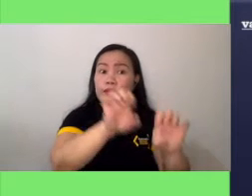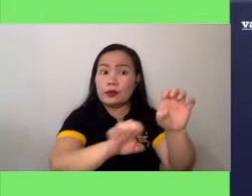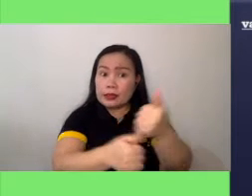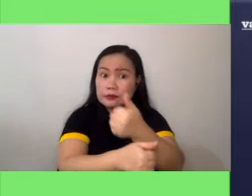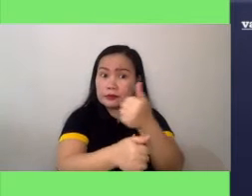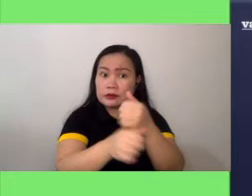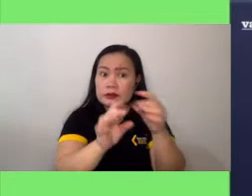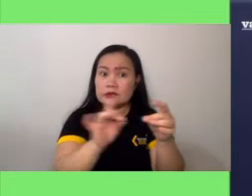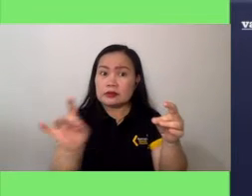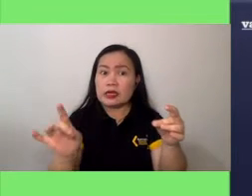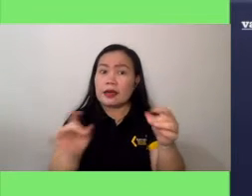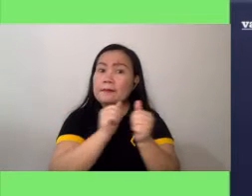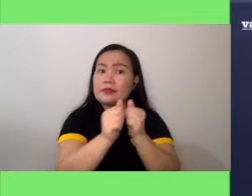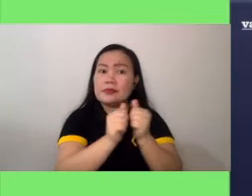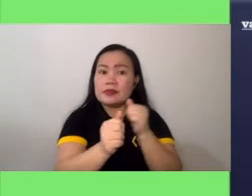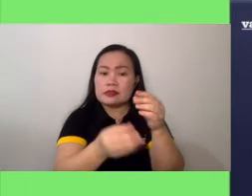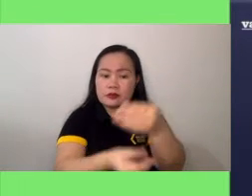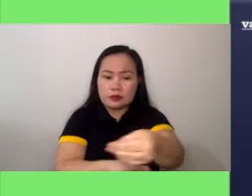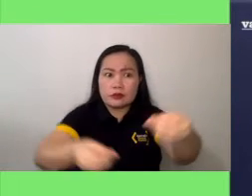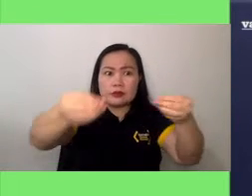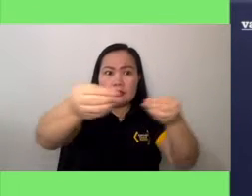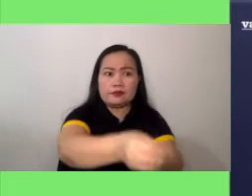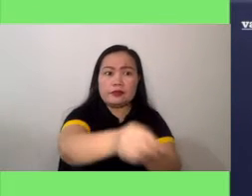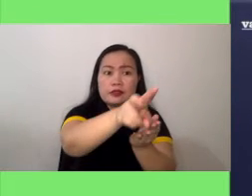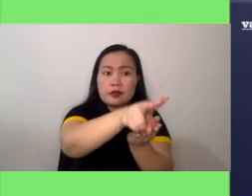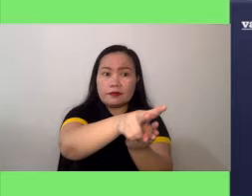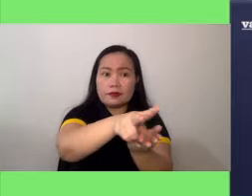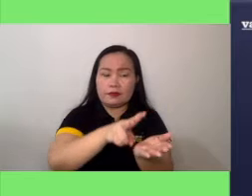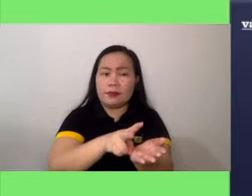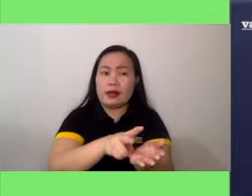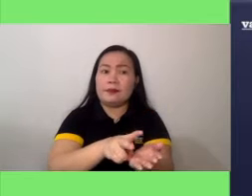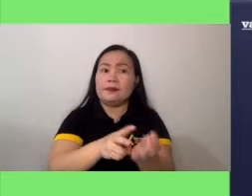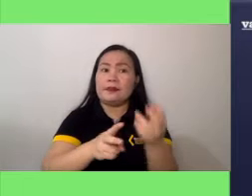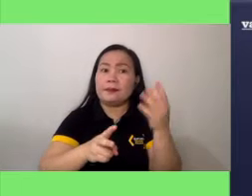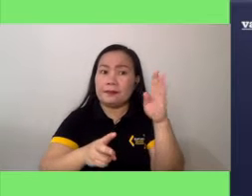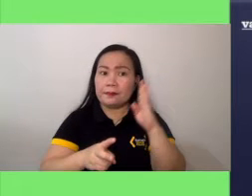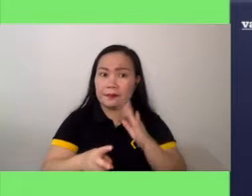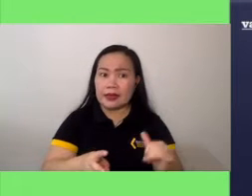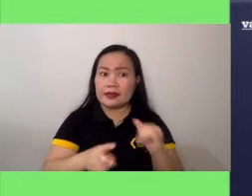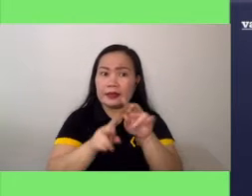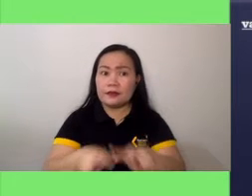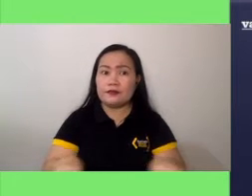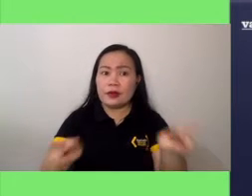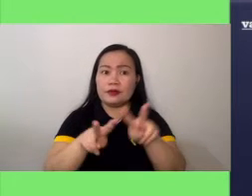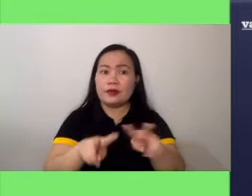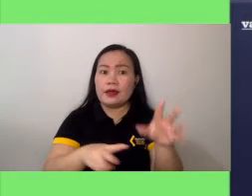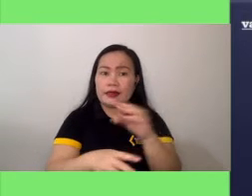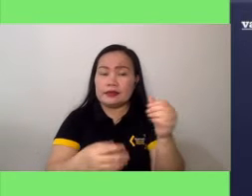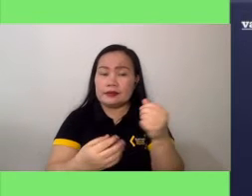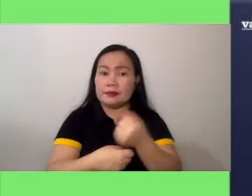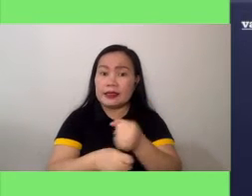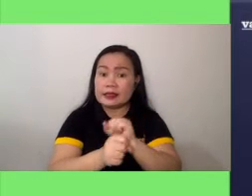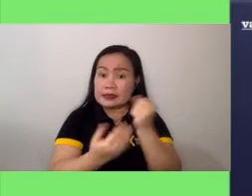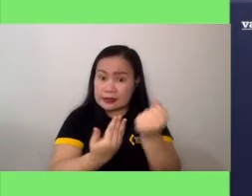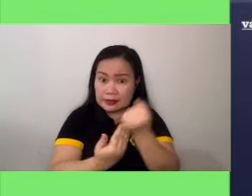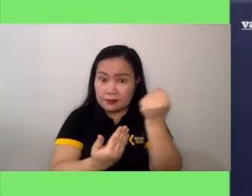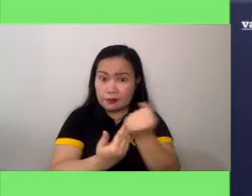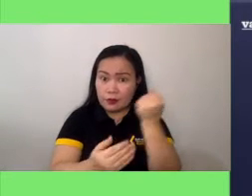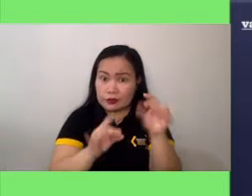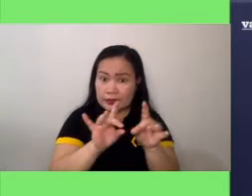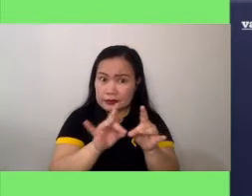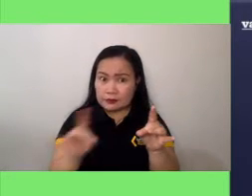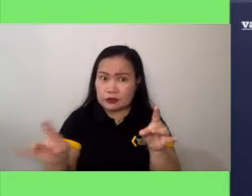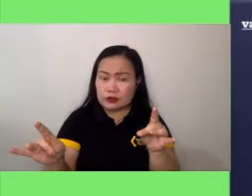an algebraic expression means to replace a variable by a particular value and to simplify the expression. So, ano